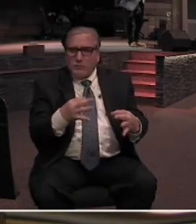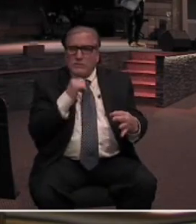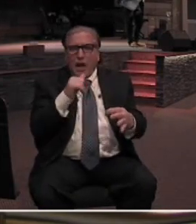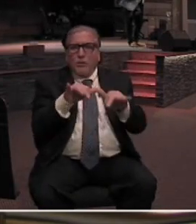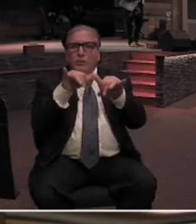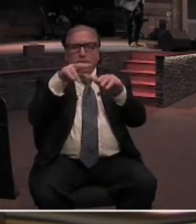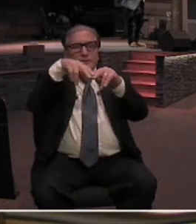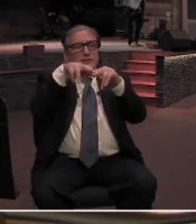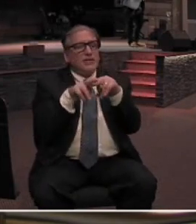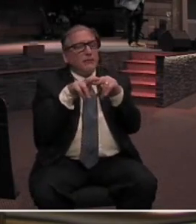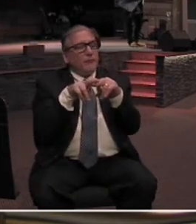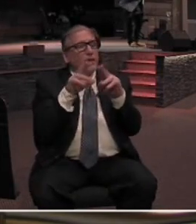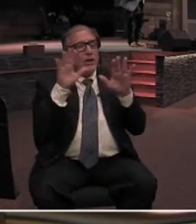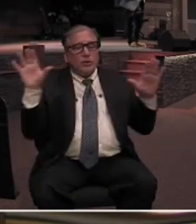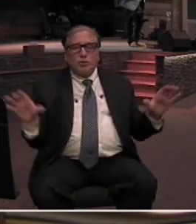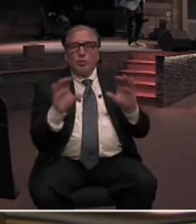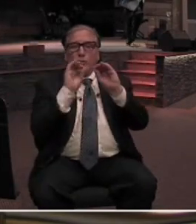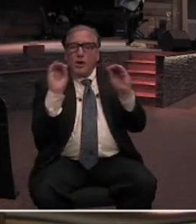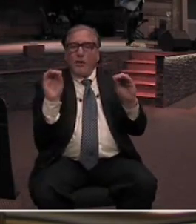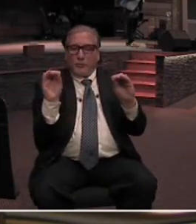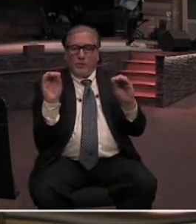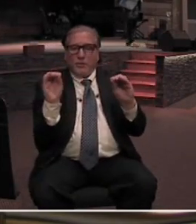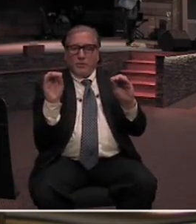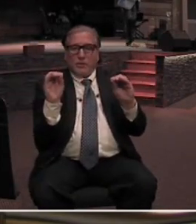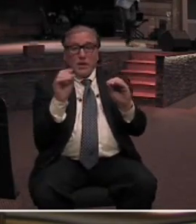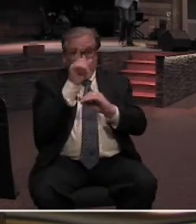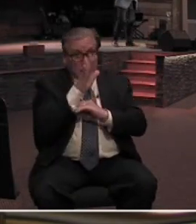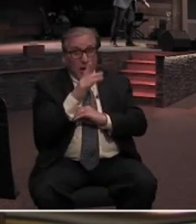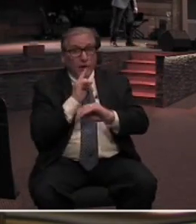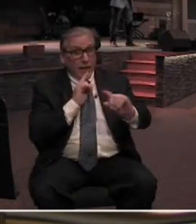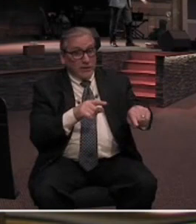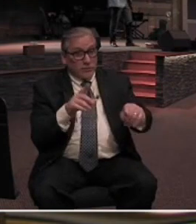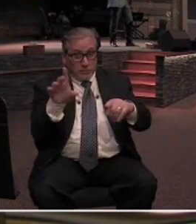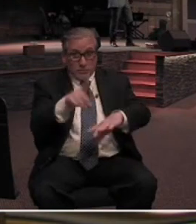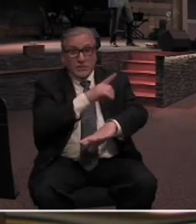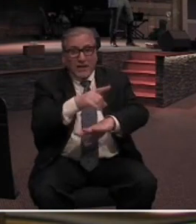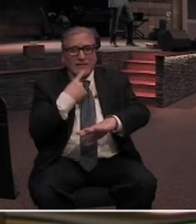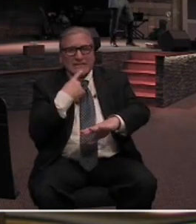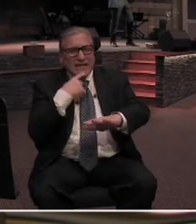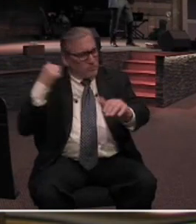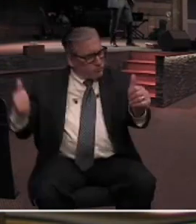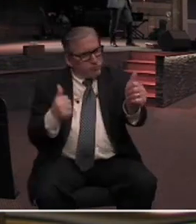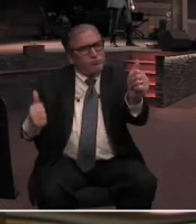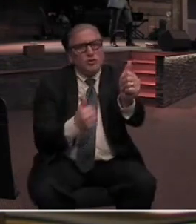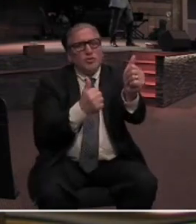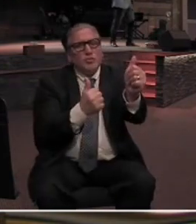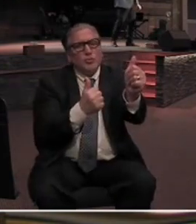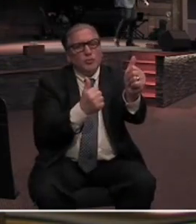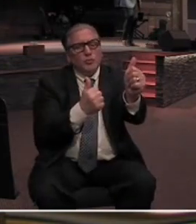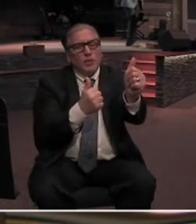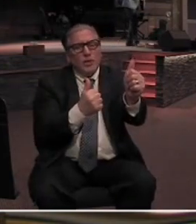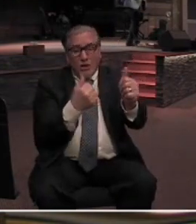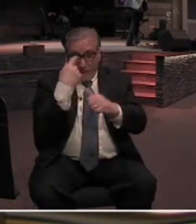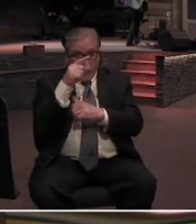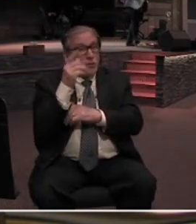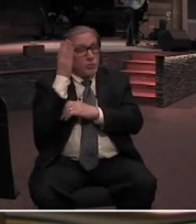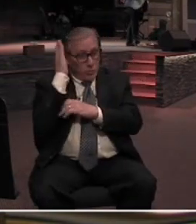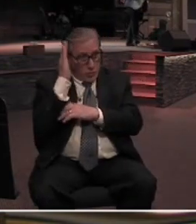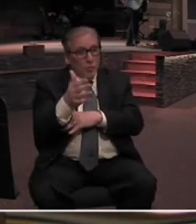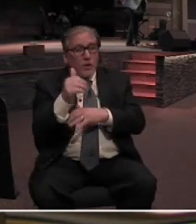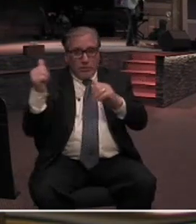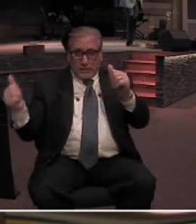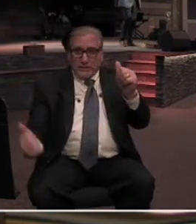there and do nothing. And God answered David, pursue, for thou shalt